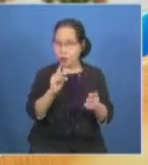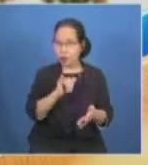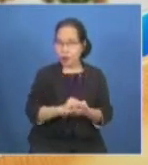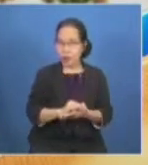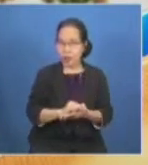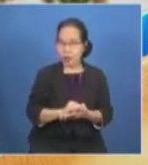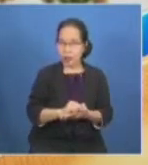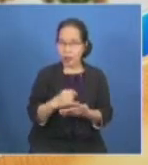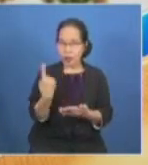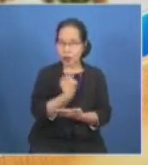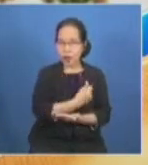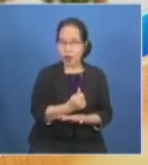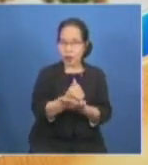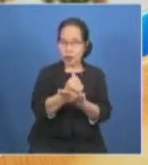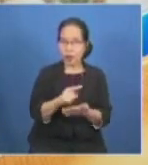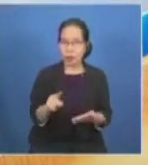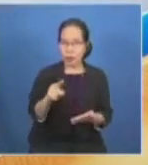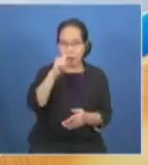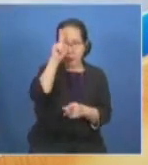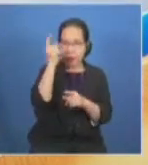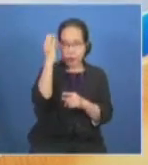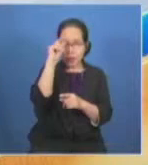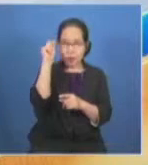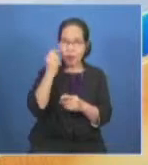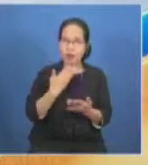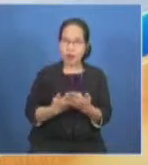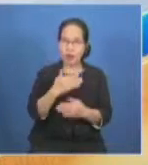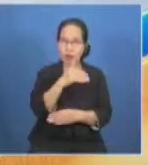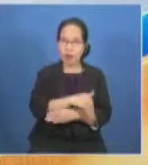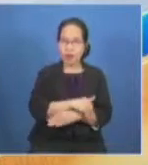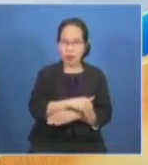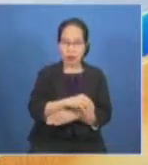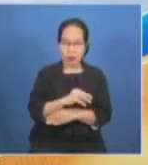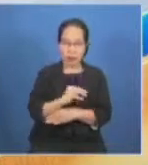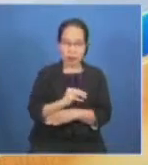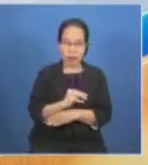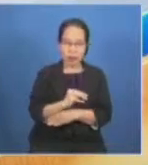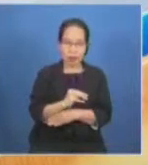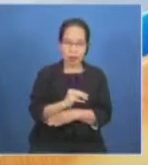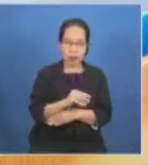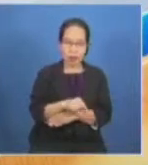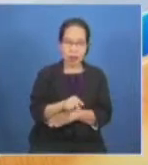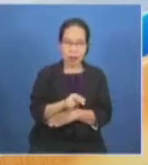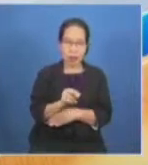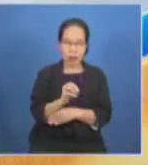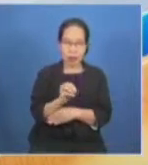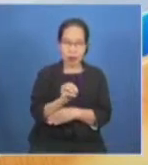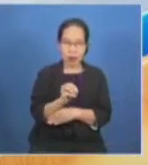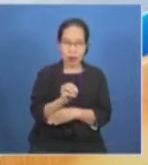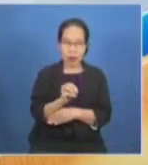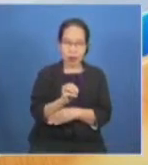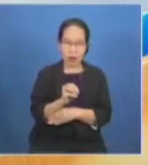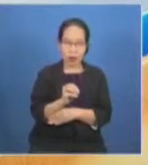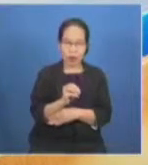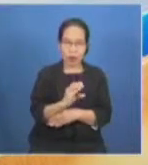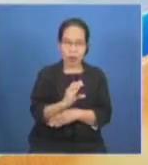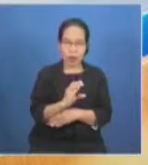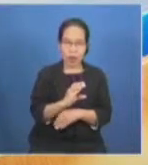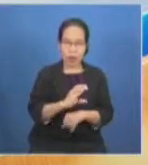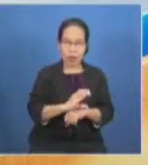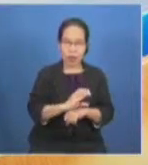the kindness of God to reach our fellow. So, Brother Joshua, good evening to you there in Cabarugues, Quirino.